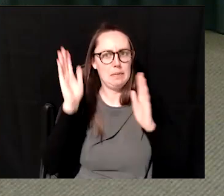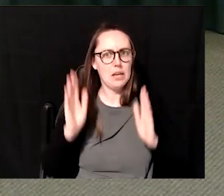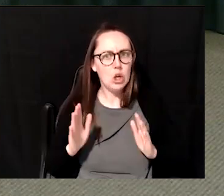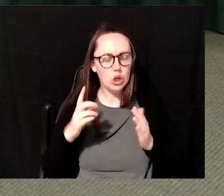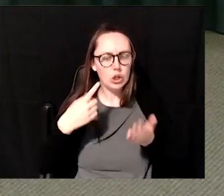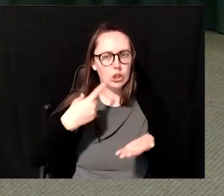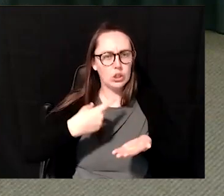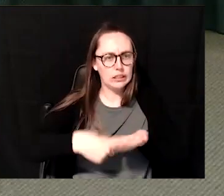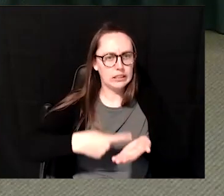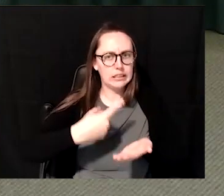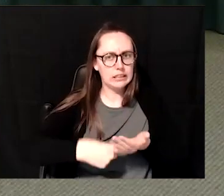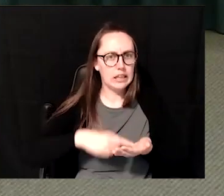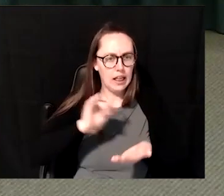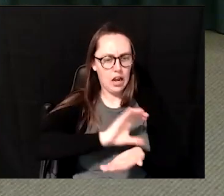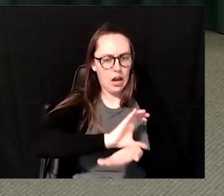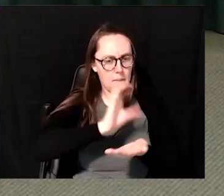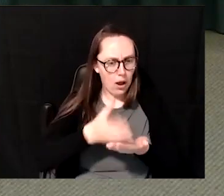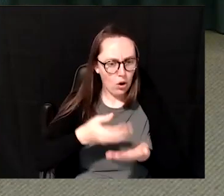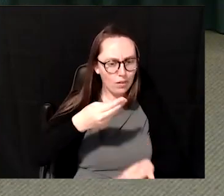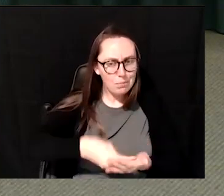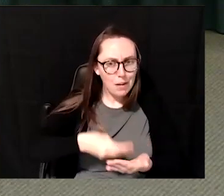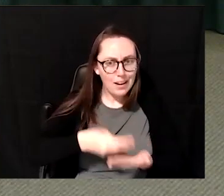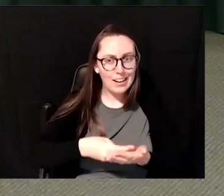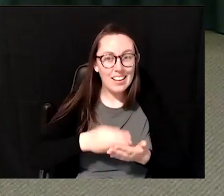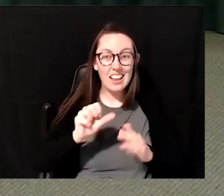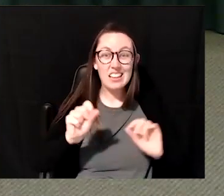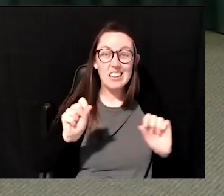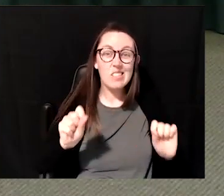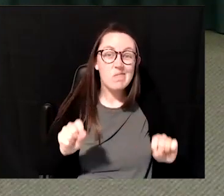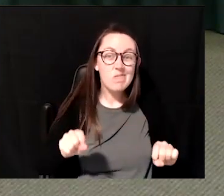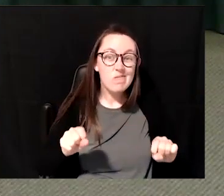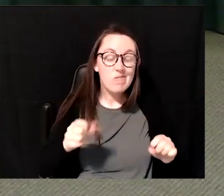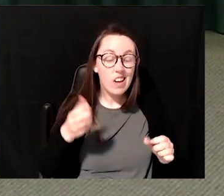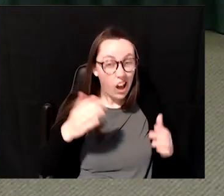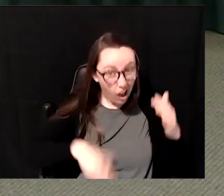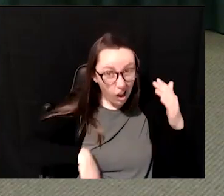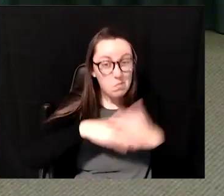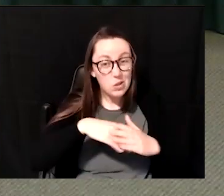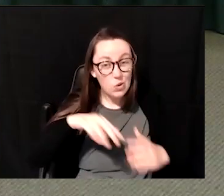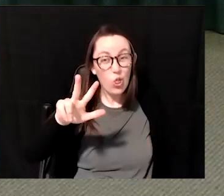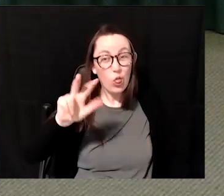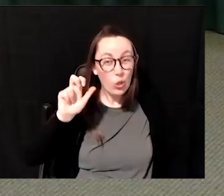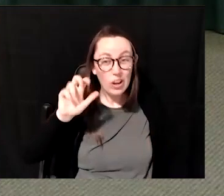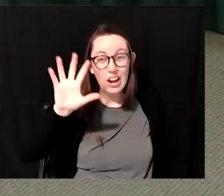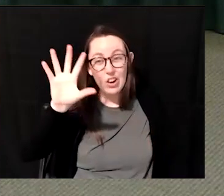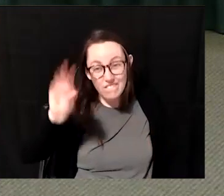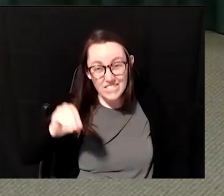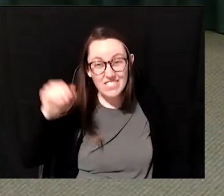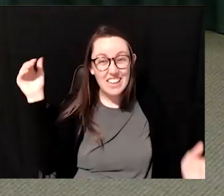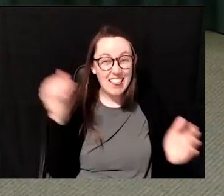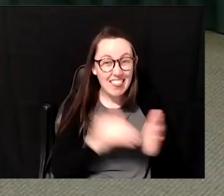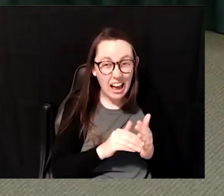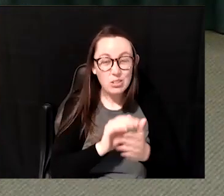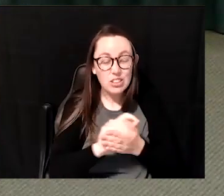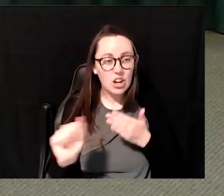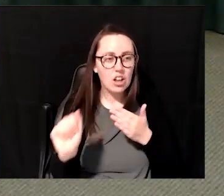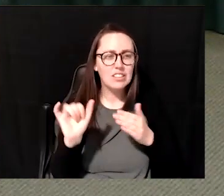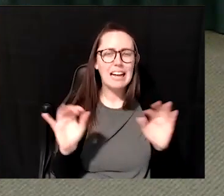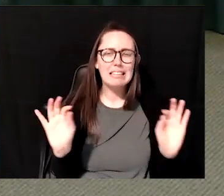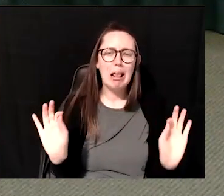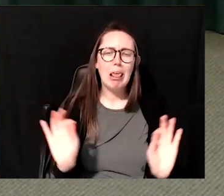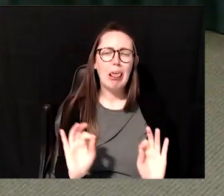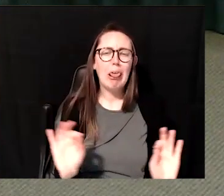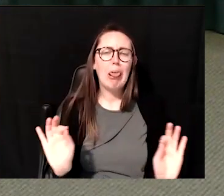talking potentially three hundred and fifty thousand dollars I mean that's nothing that's really